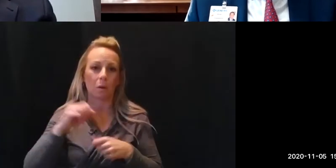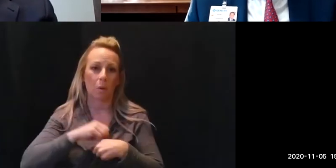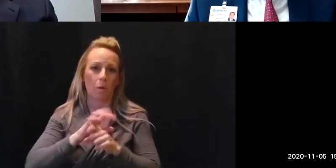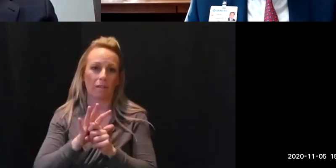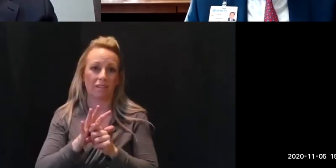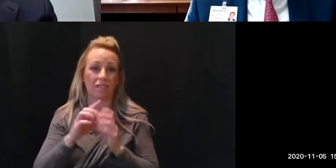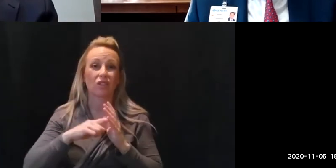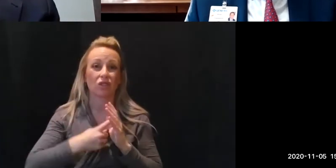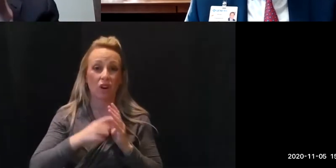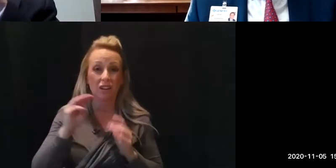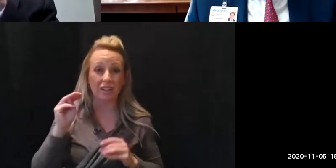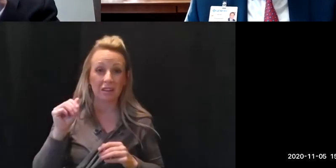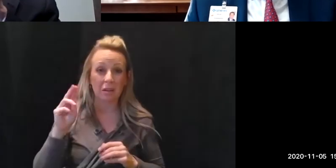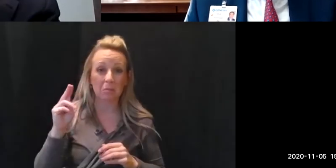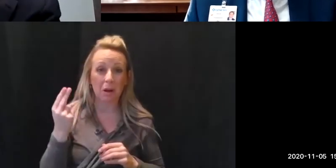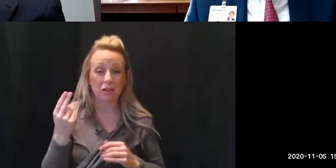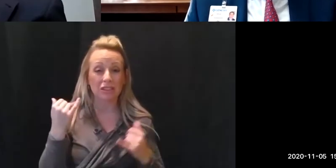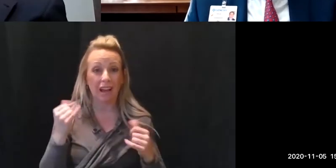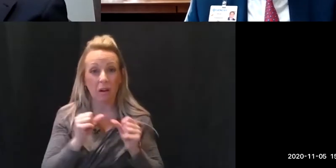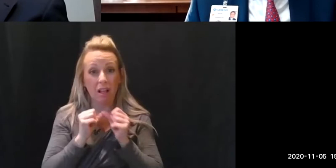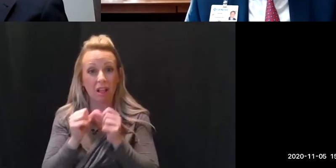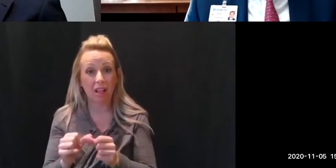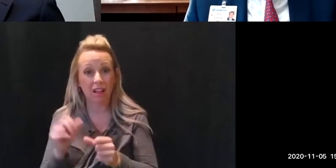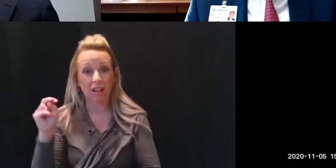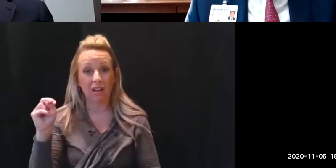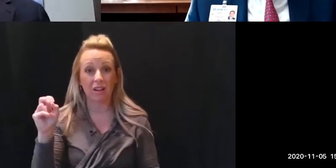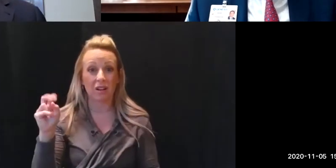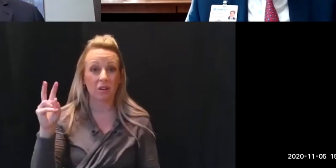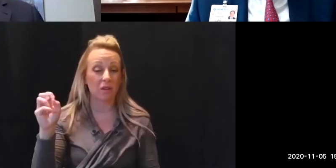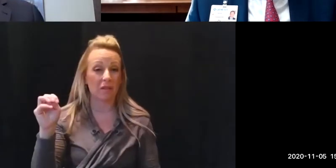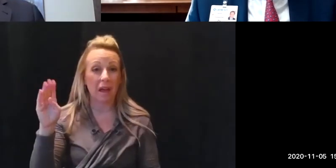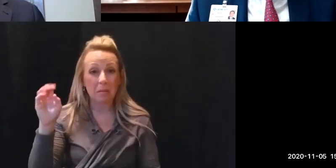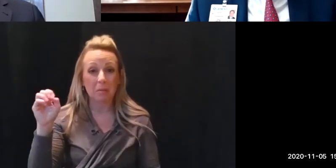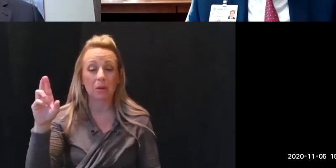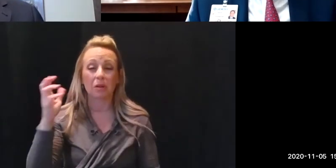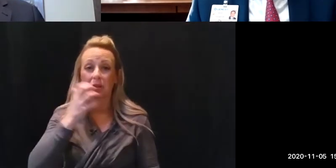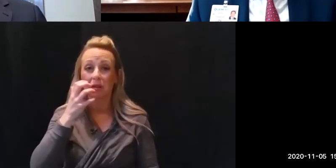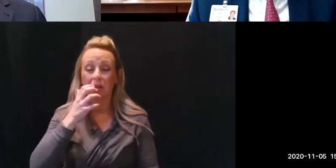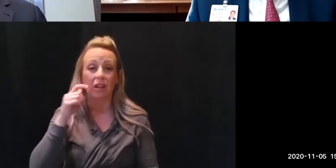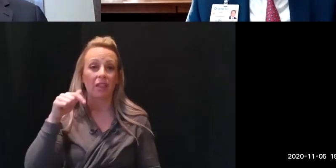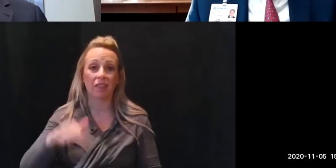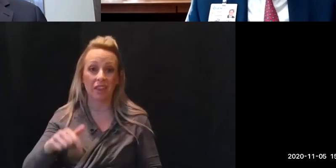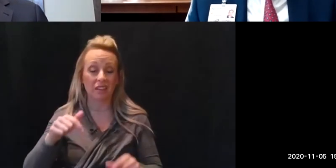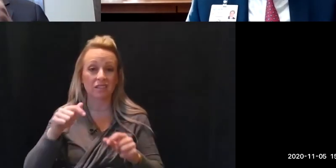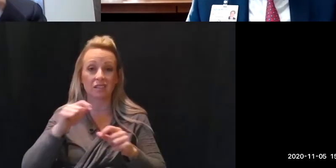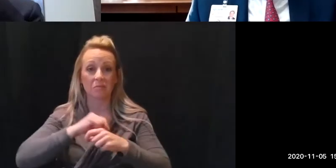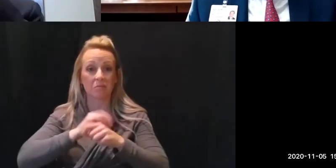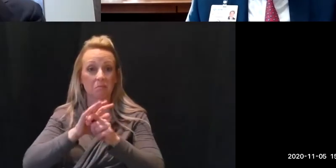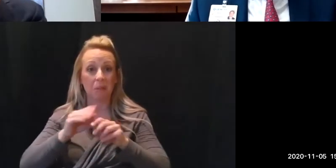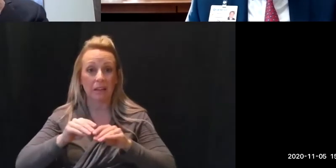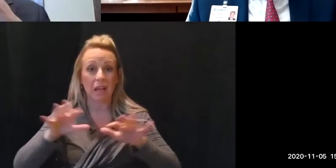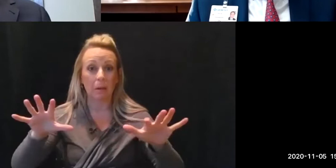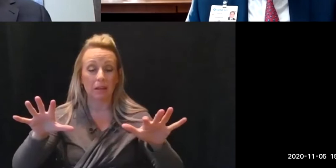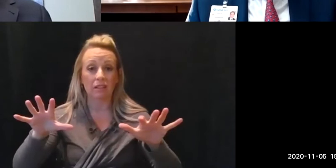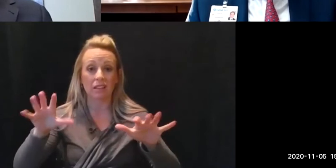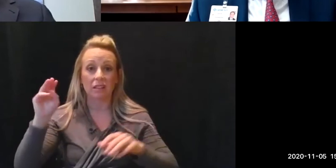March, and here we are in November. This is a marathon, just like Bob said, and you know, COVID